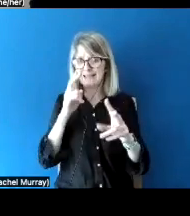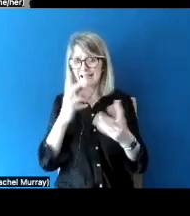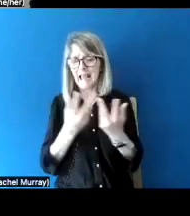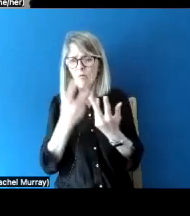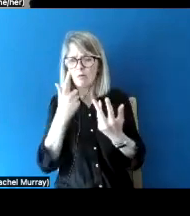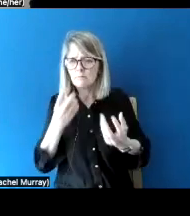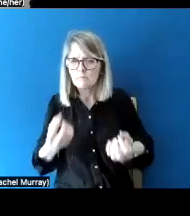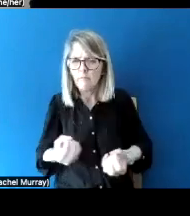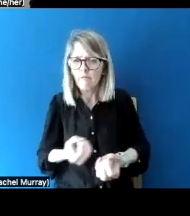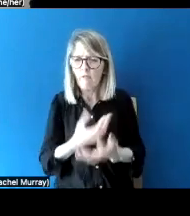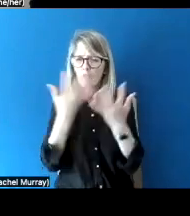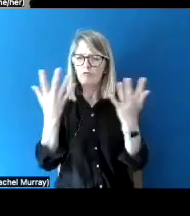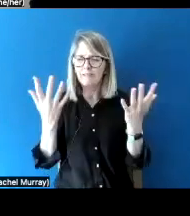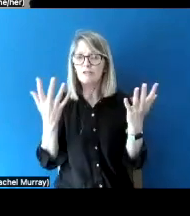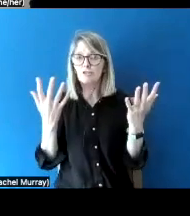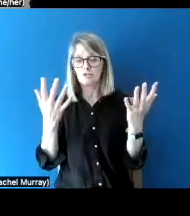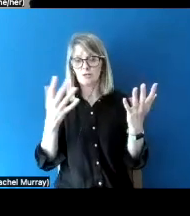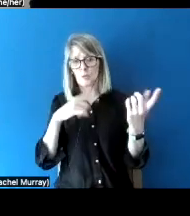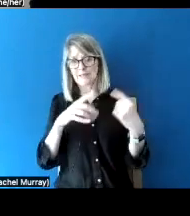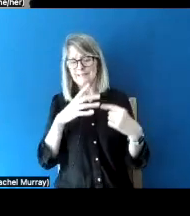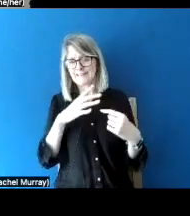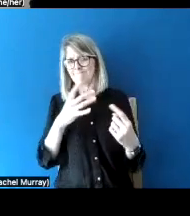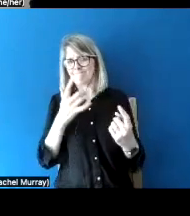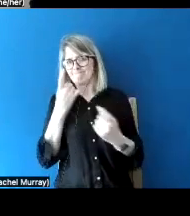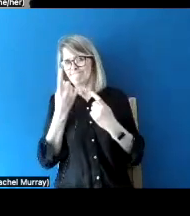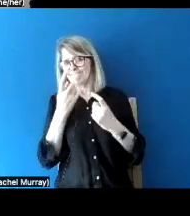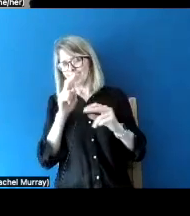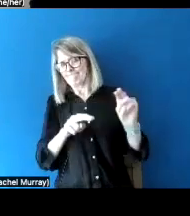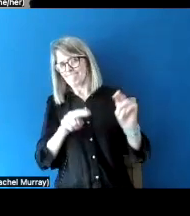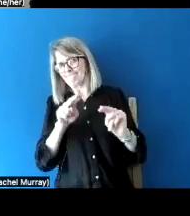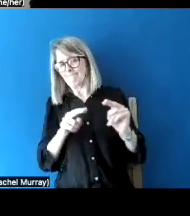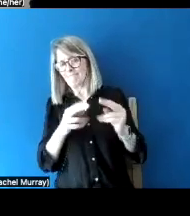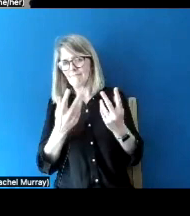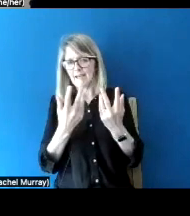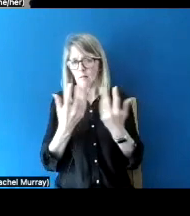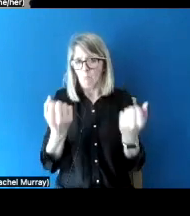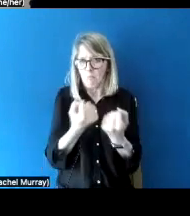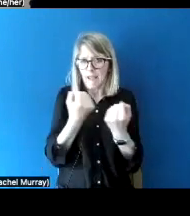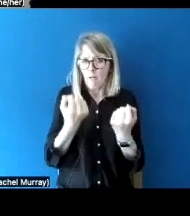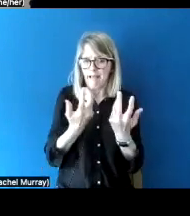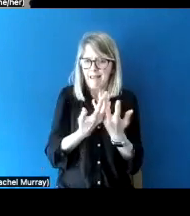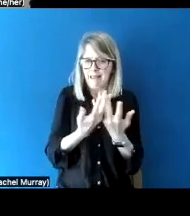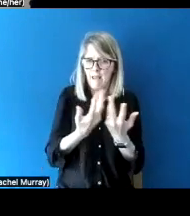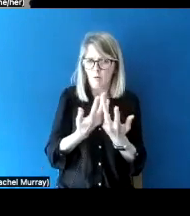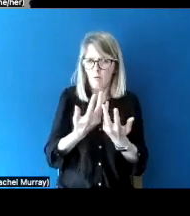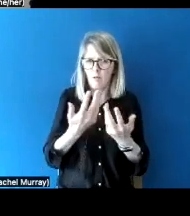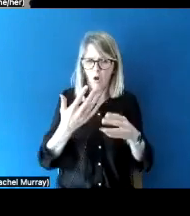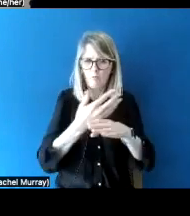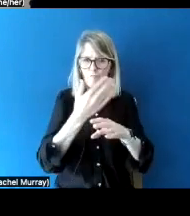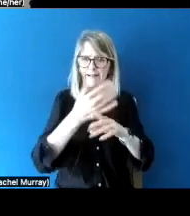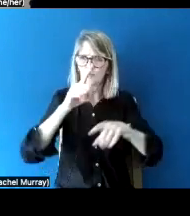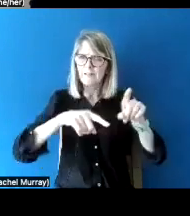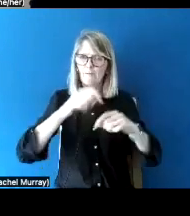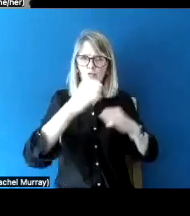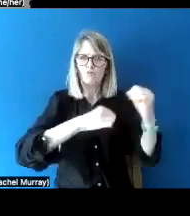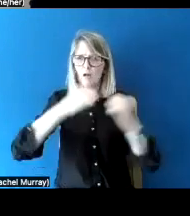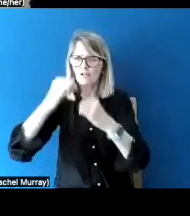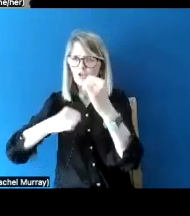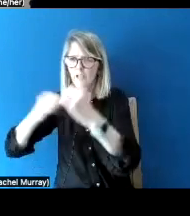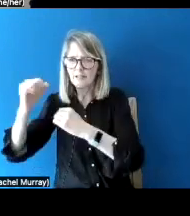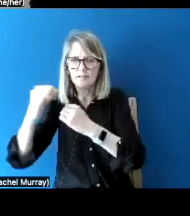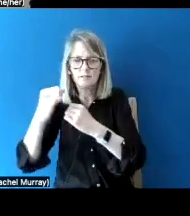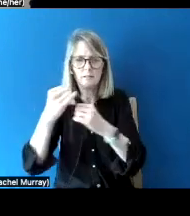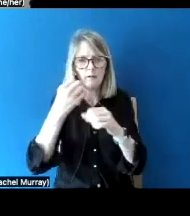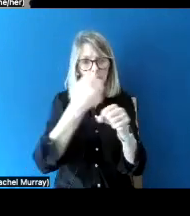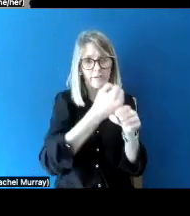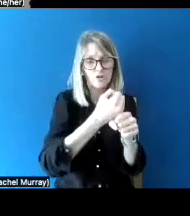flourish, we need to consciously look how this power operates within different structures of the church,